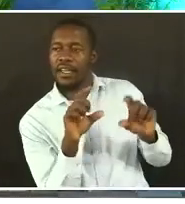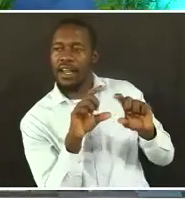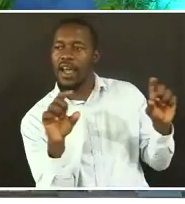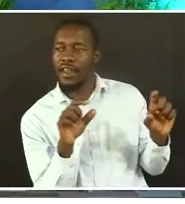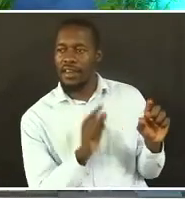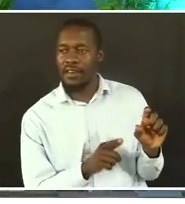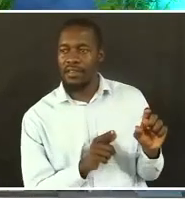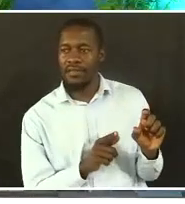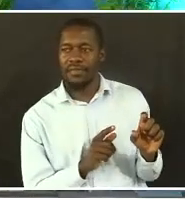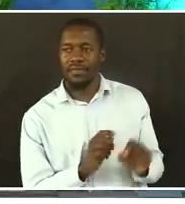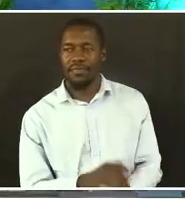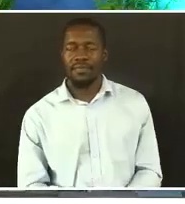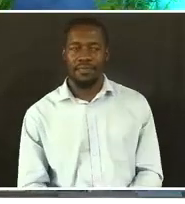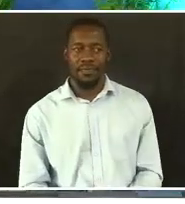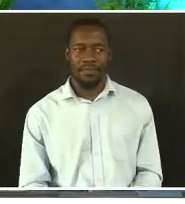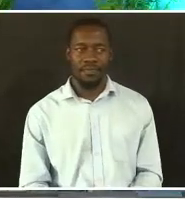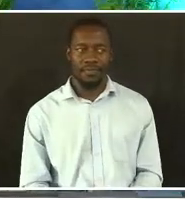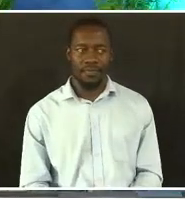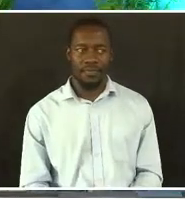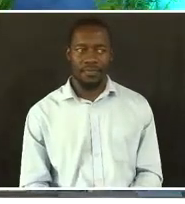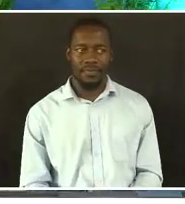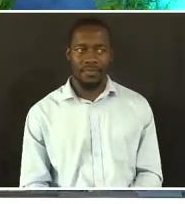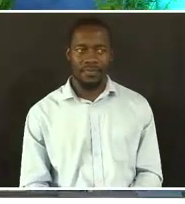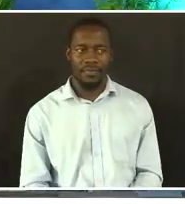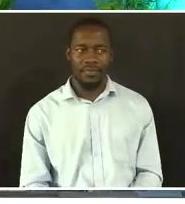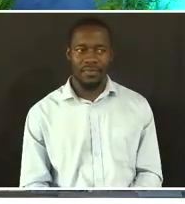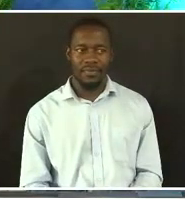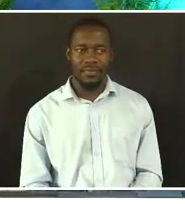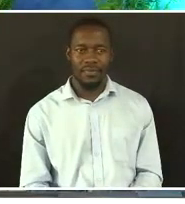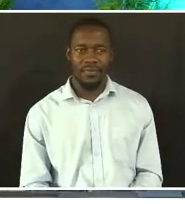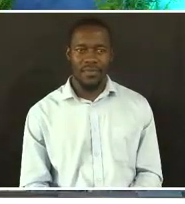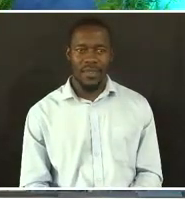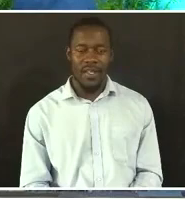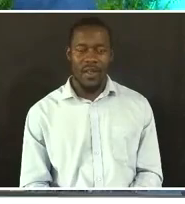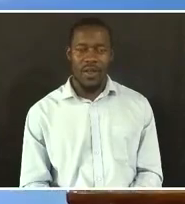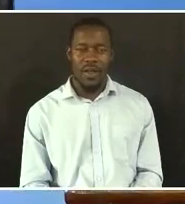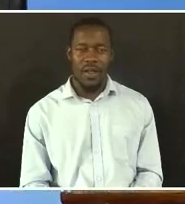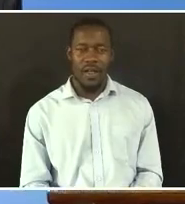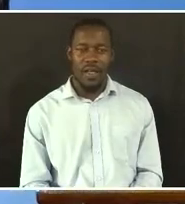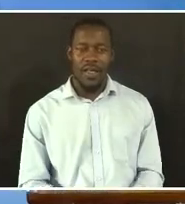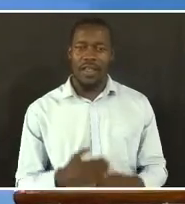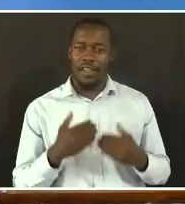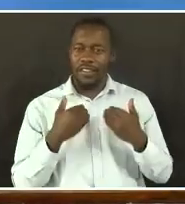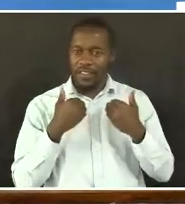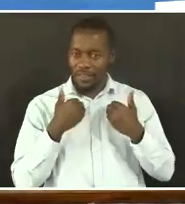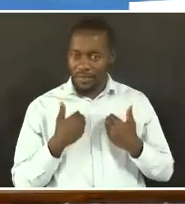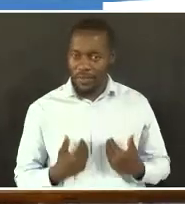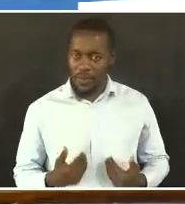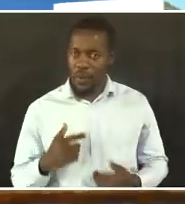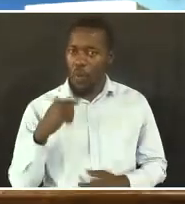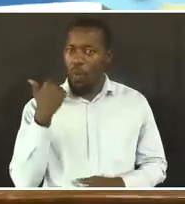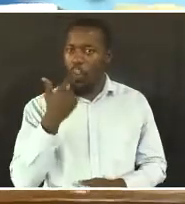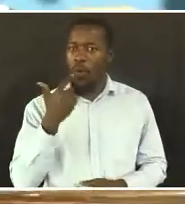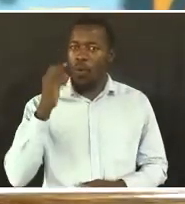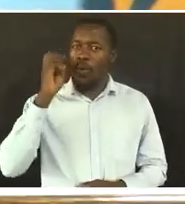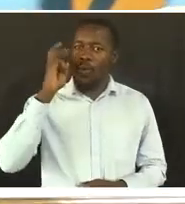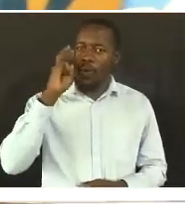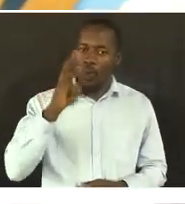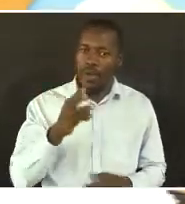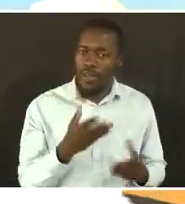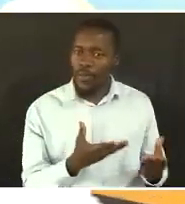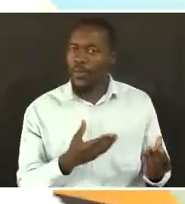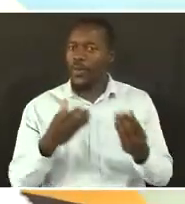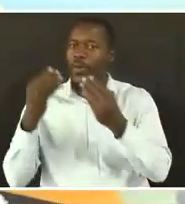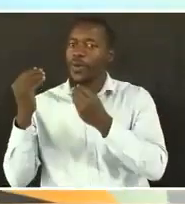he's saying, the blessed of my father who will inherit the kingdom. Look at their characteristics. These are their characteristics.